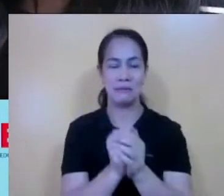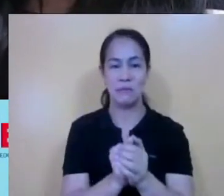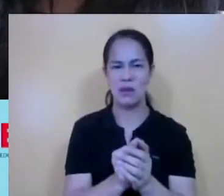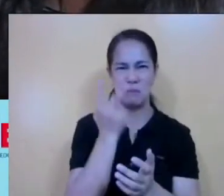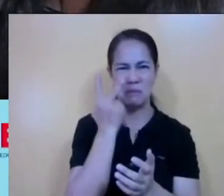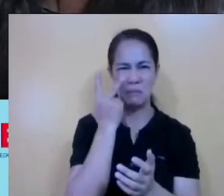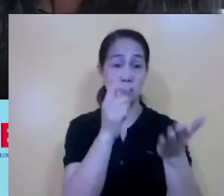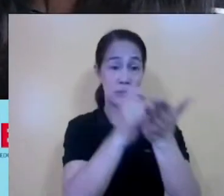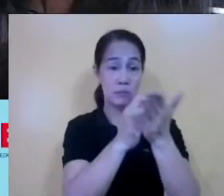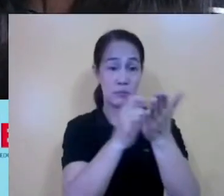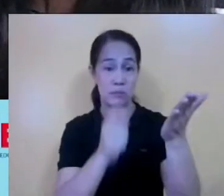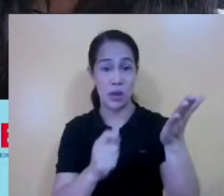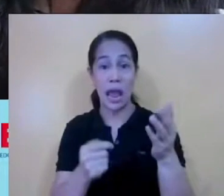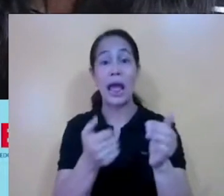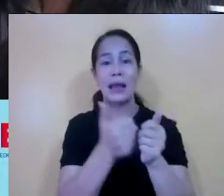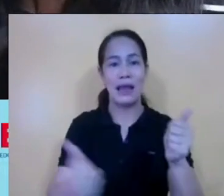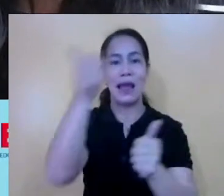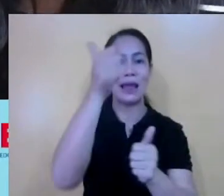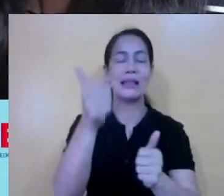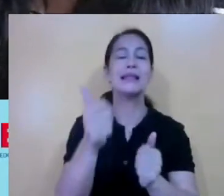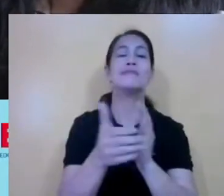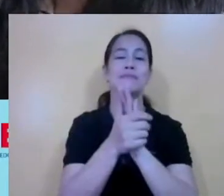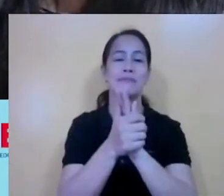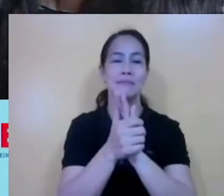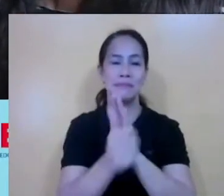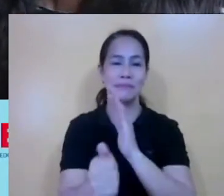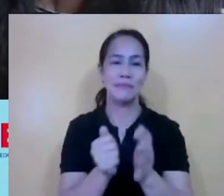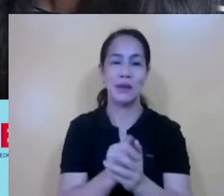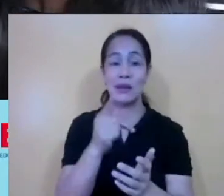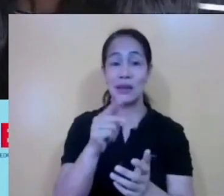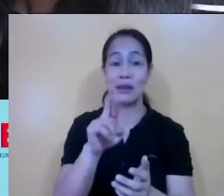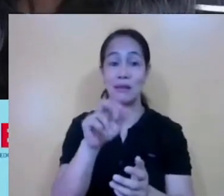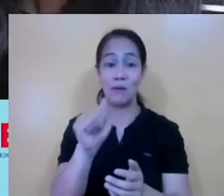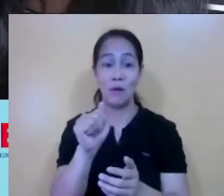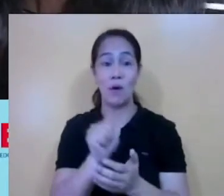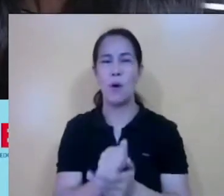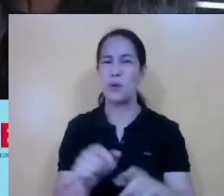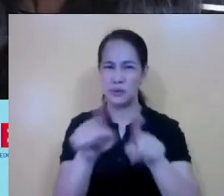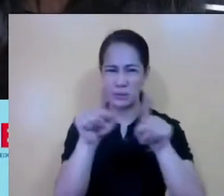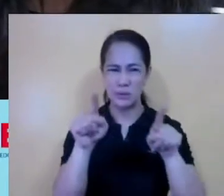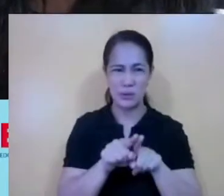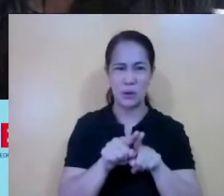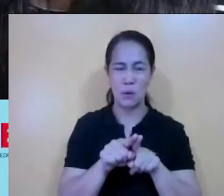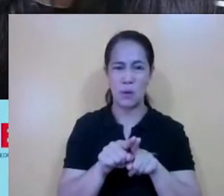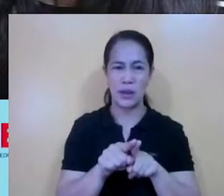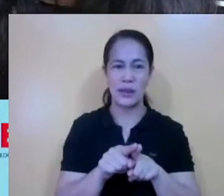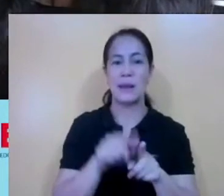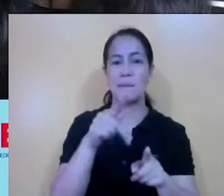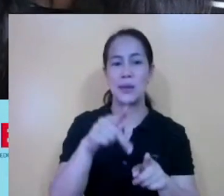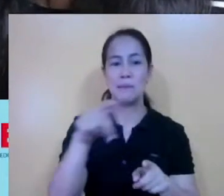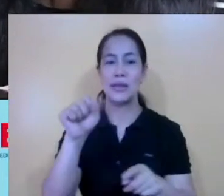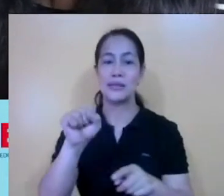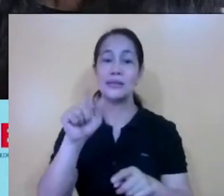highly proficient, you will see there your KRAs, which also equates to the PPST domains.